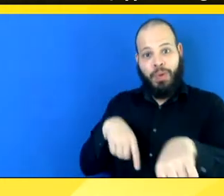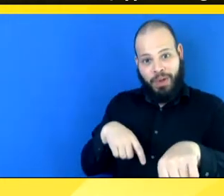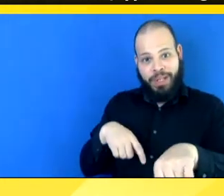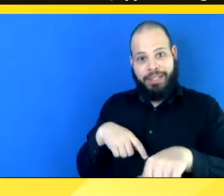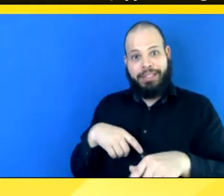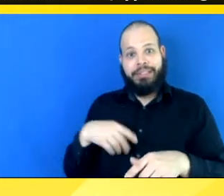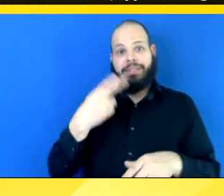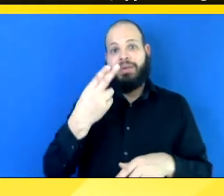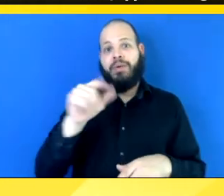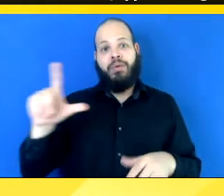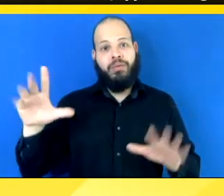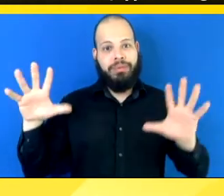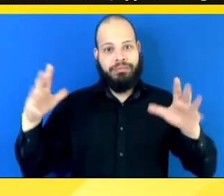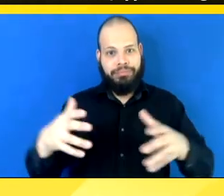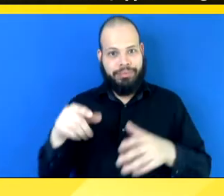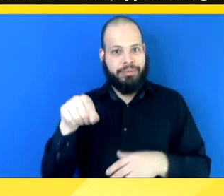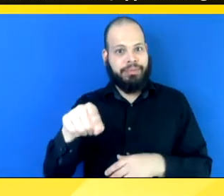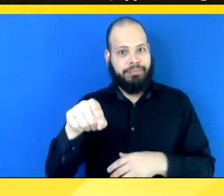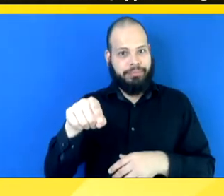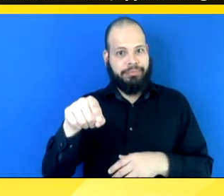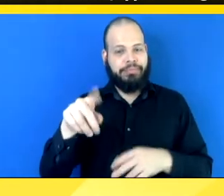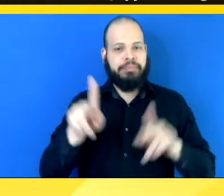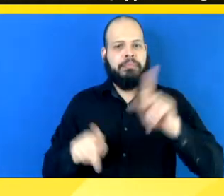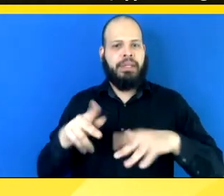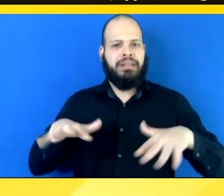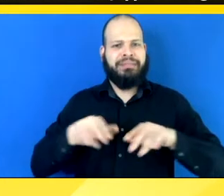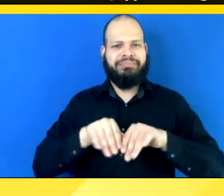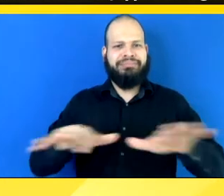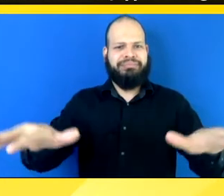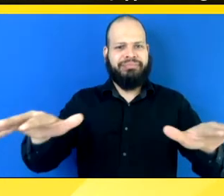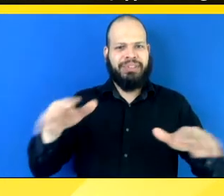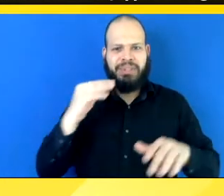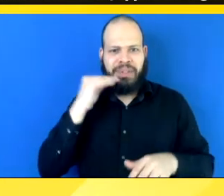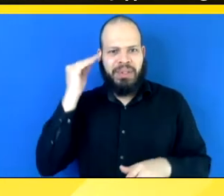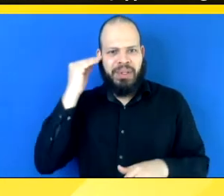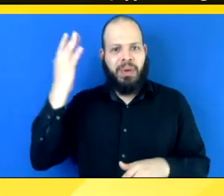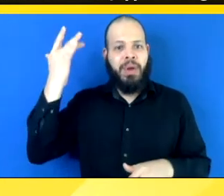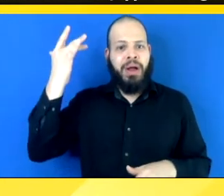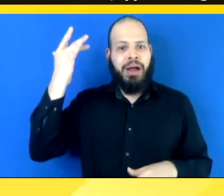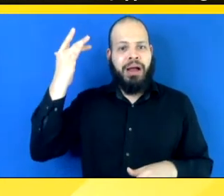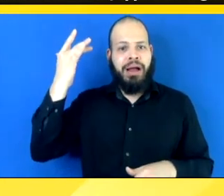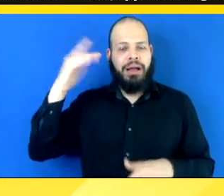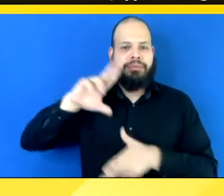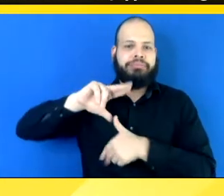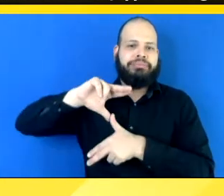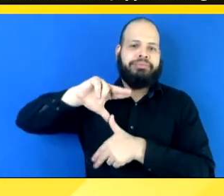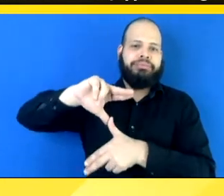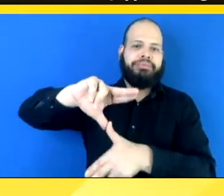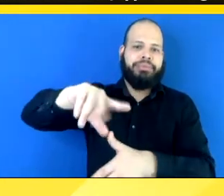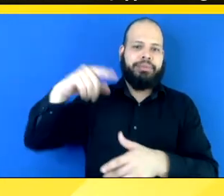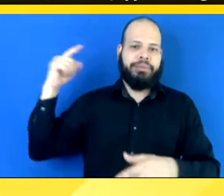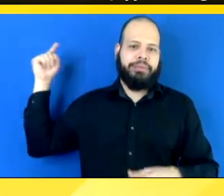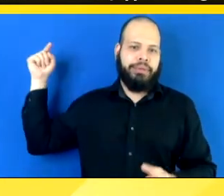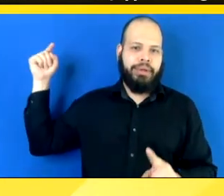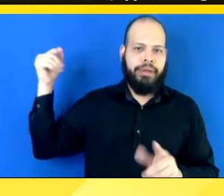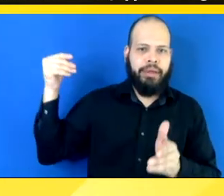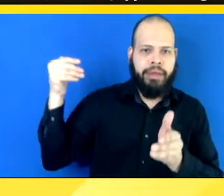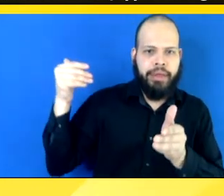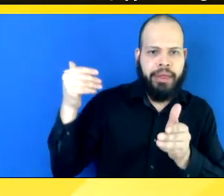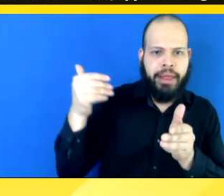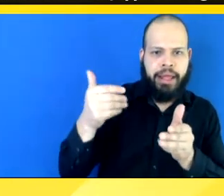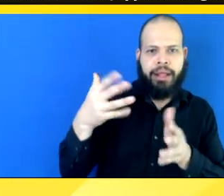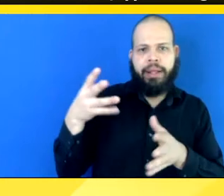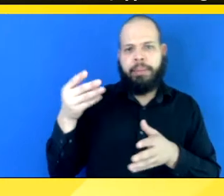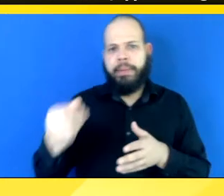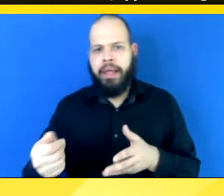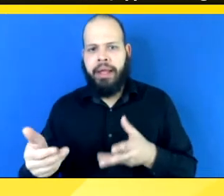everyone home because of the tornado watch and because the union was there organizing, everyone got paid. You're making a difference in people's lives